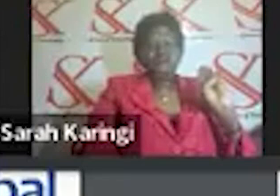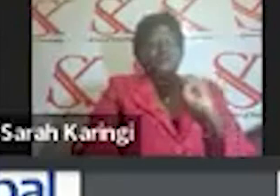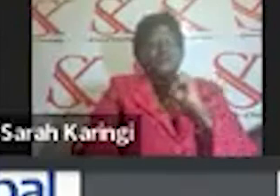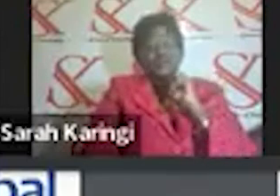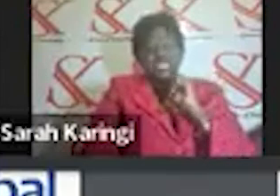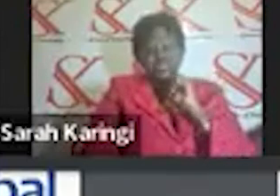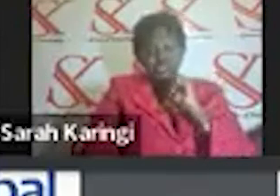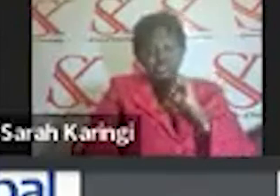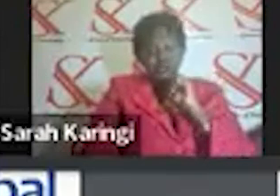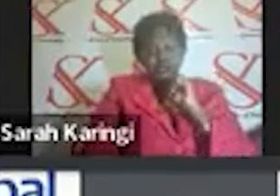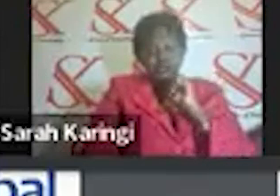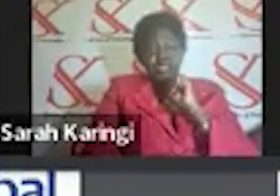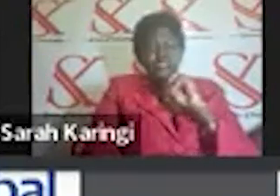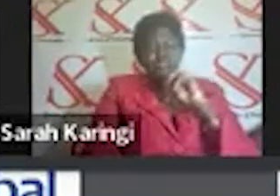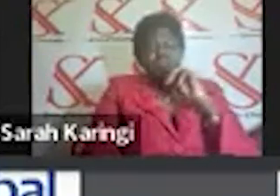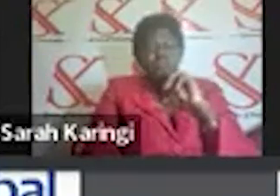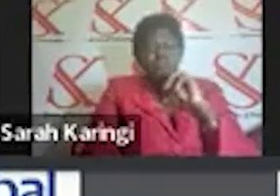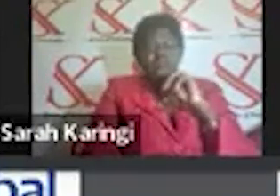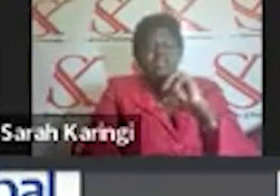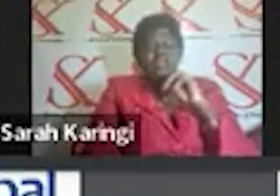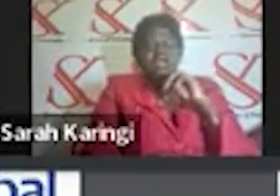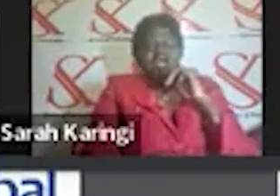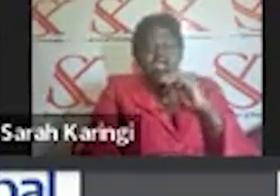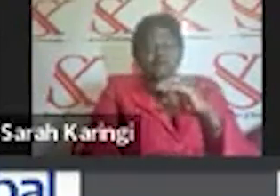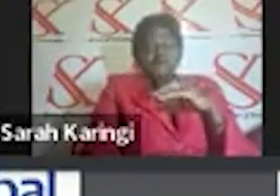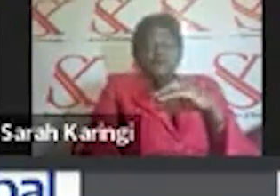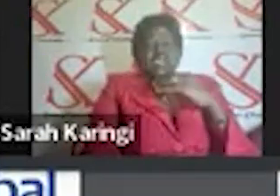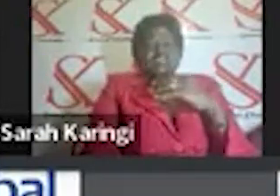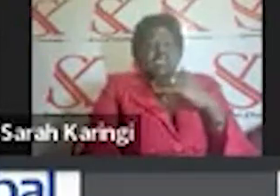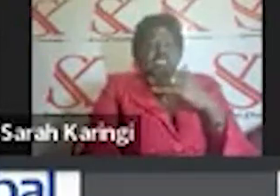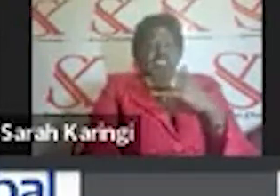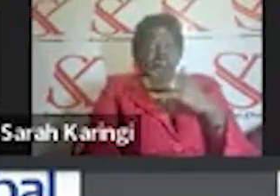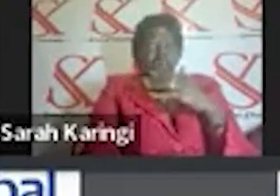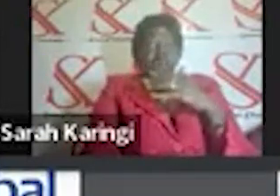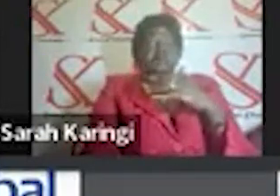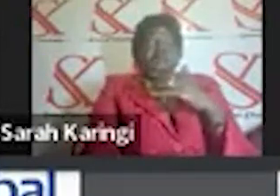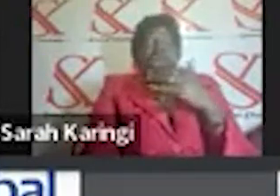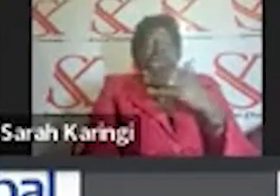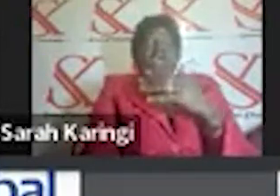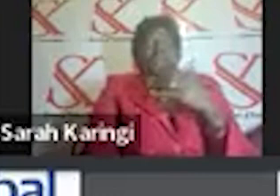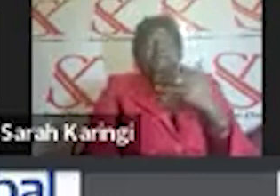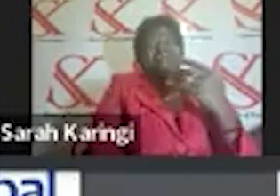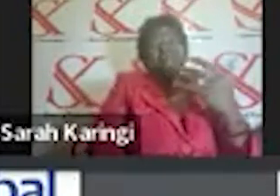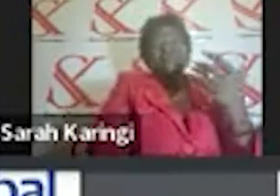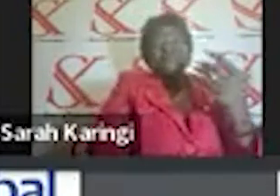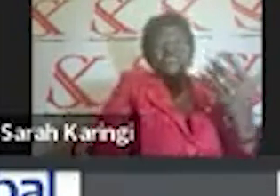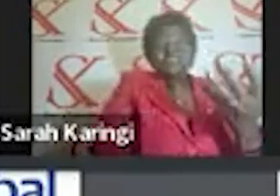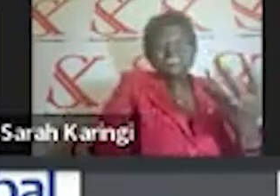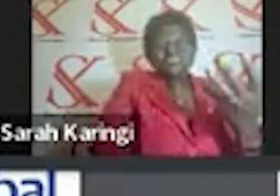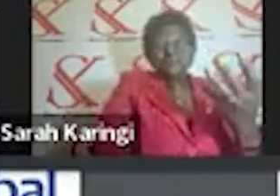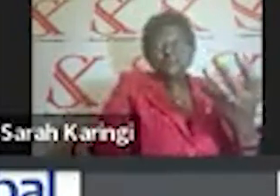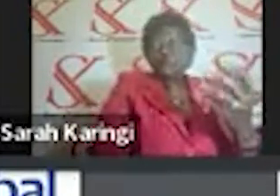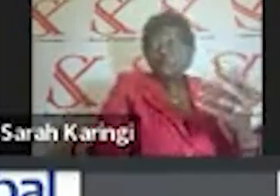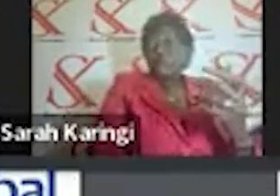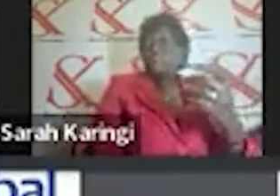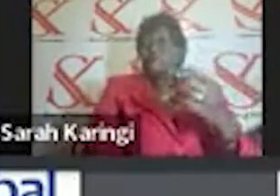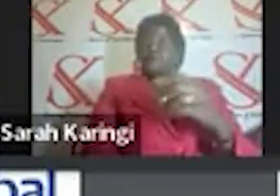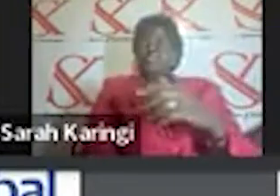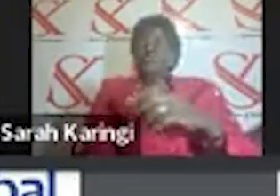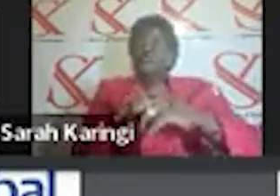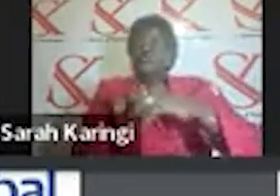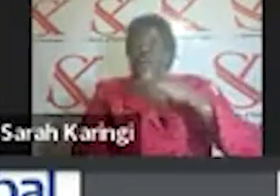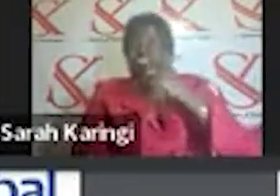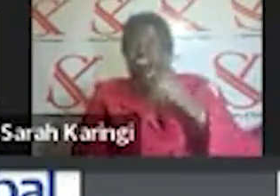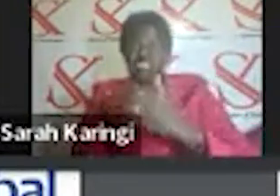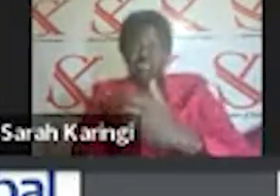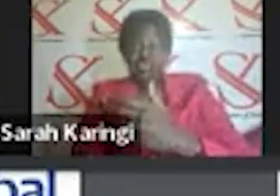whatsoever will want to relate with you. So how you carry yourself, people will know, are you a person of positive attitude or are you a